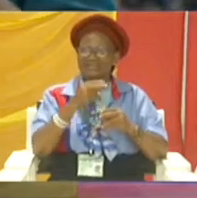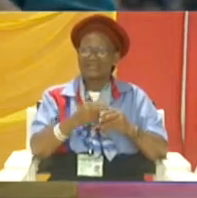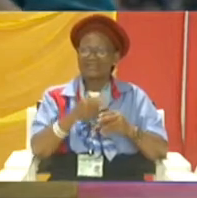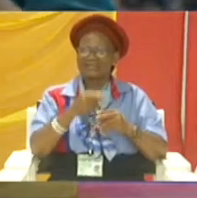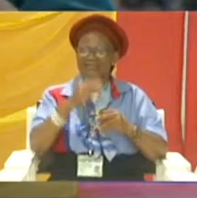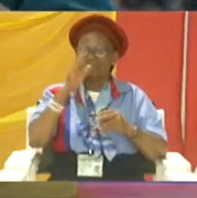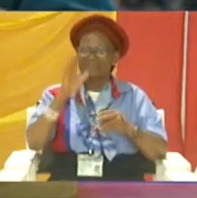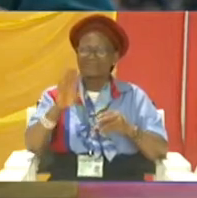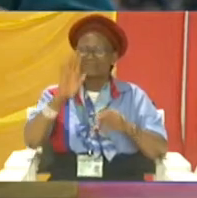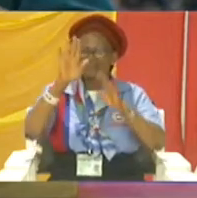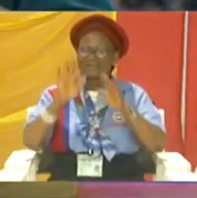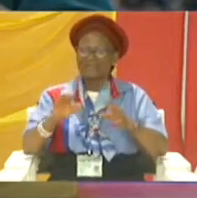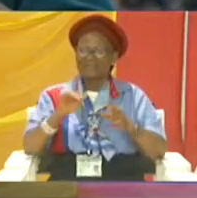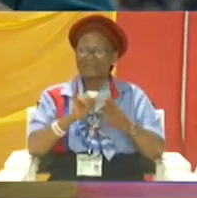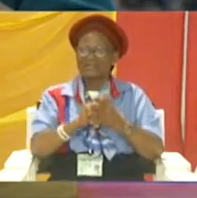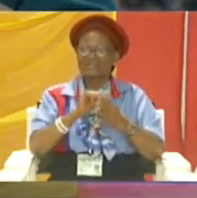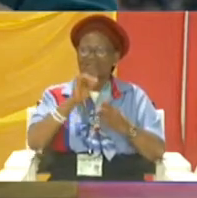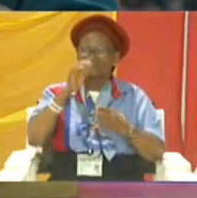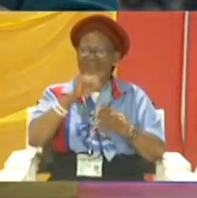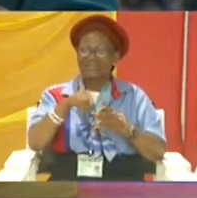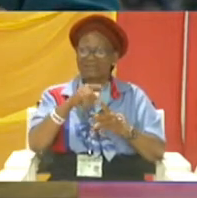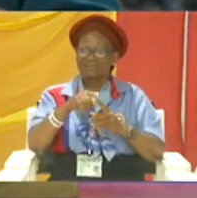I will